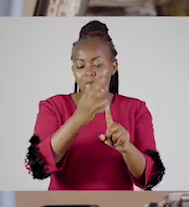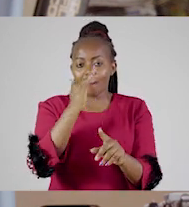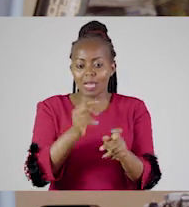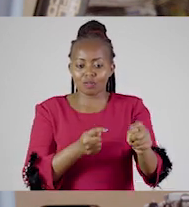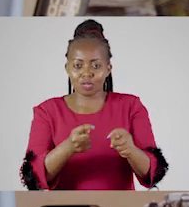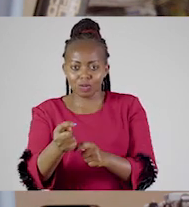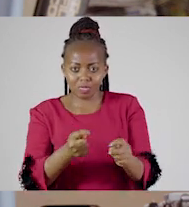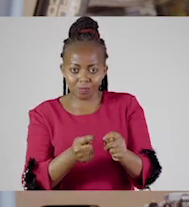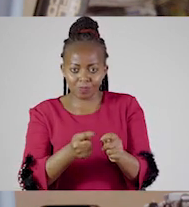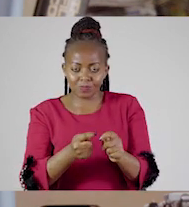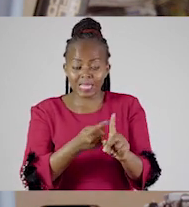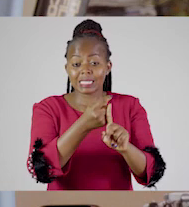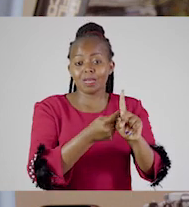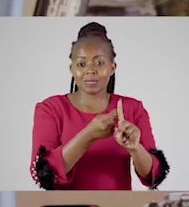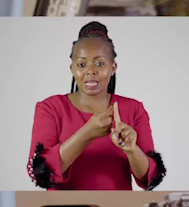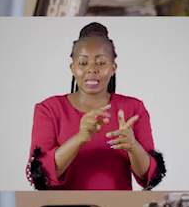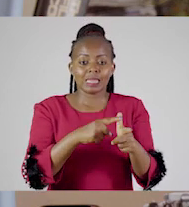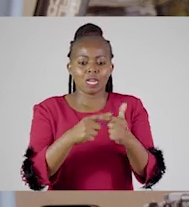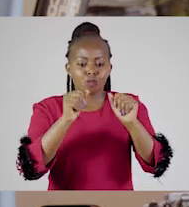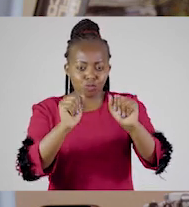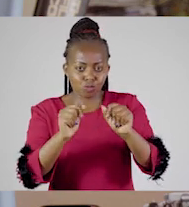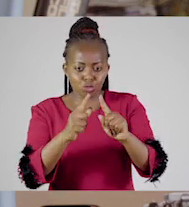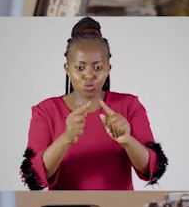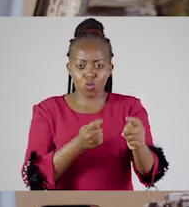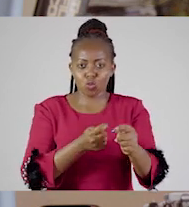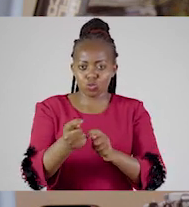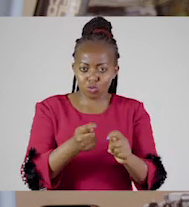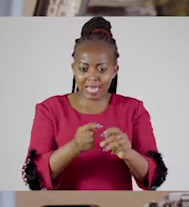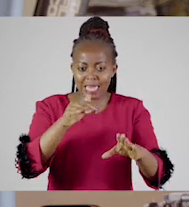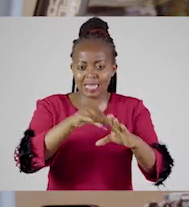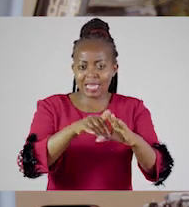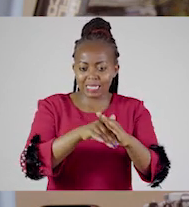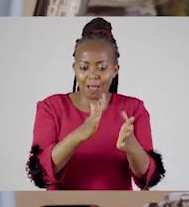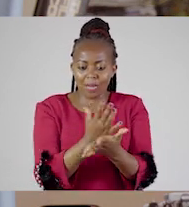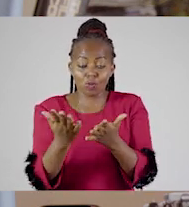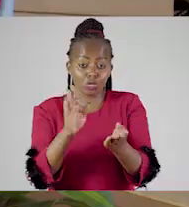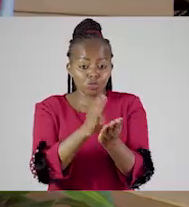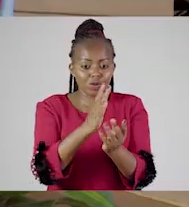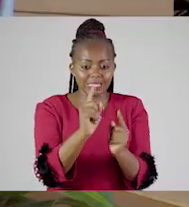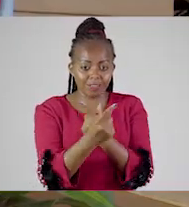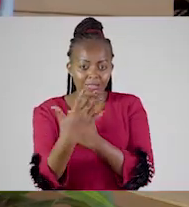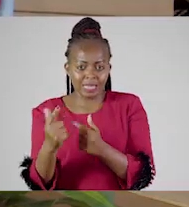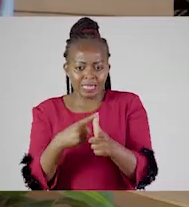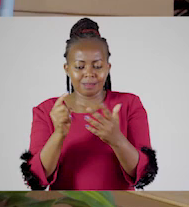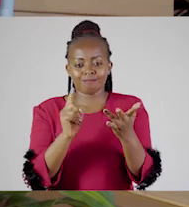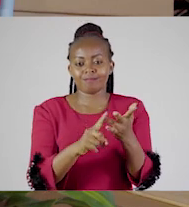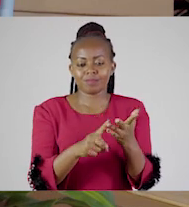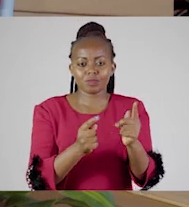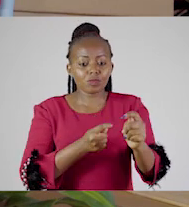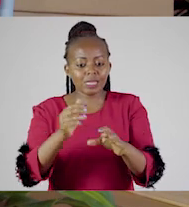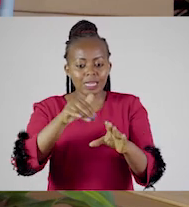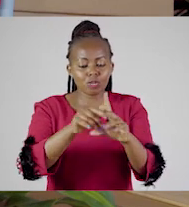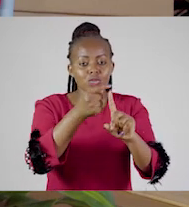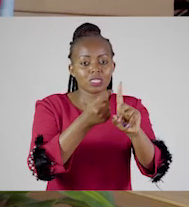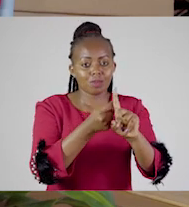by regulating the thermal comfort, we are able to control the interiors. Secondly, controlling